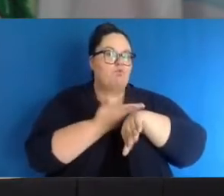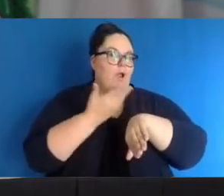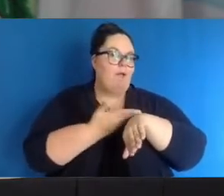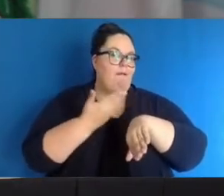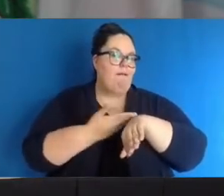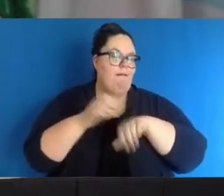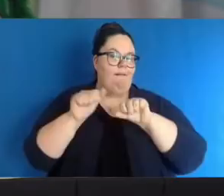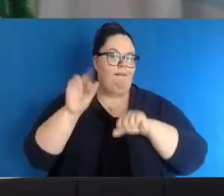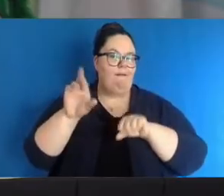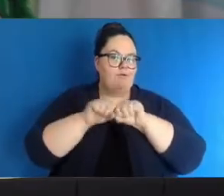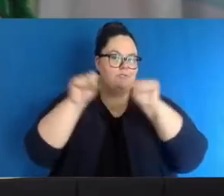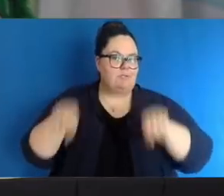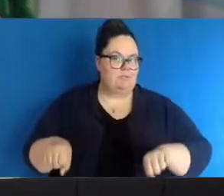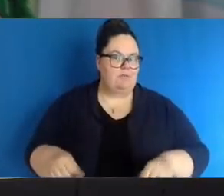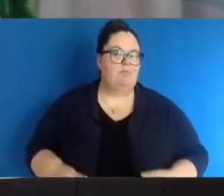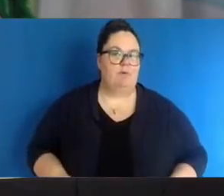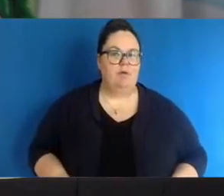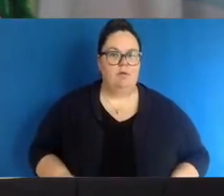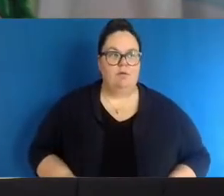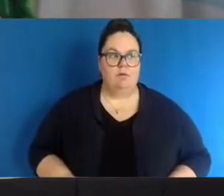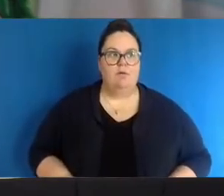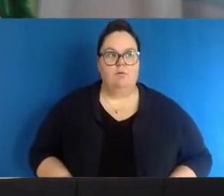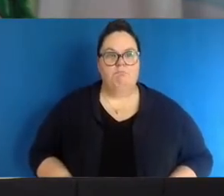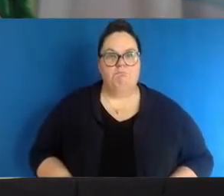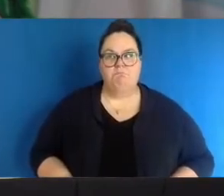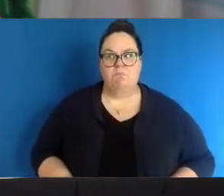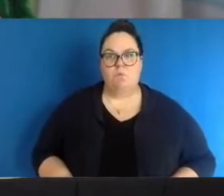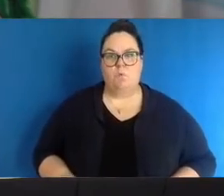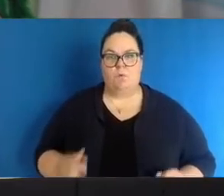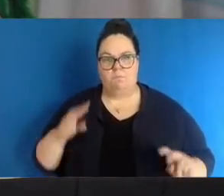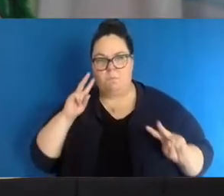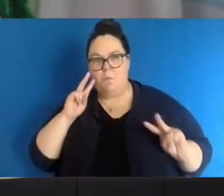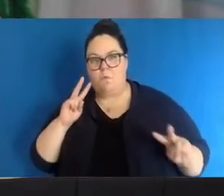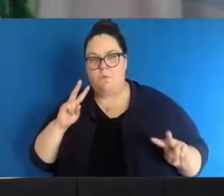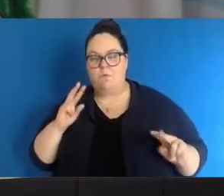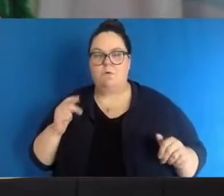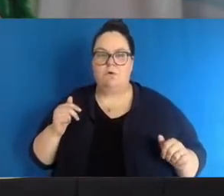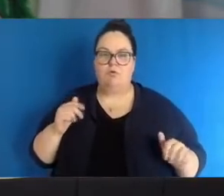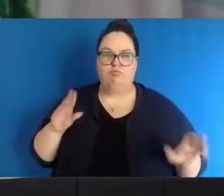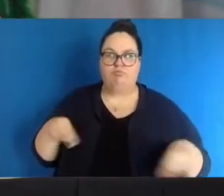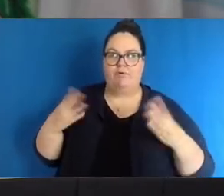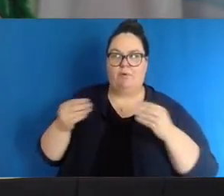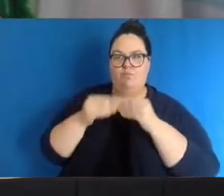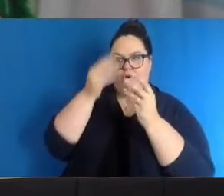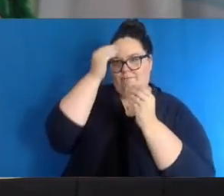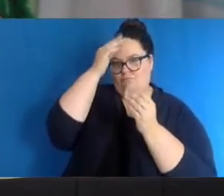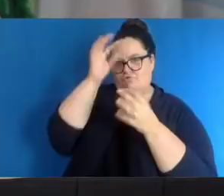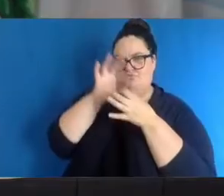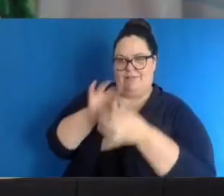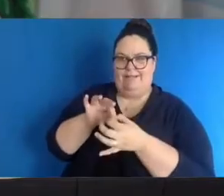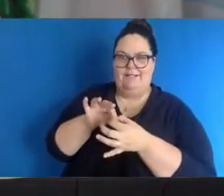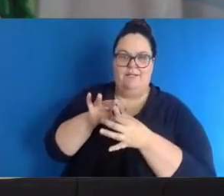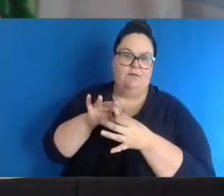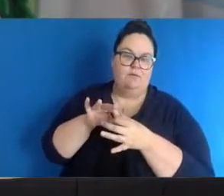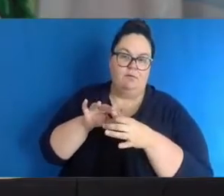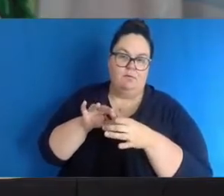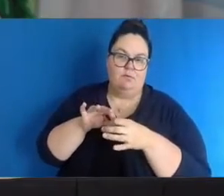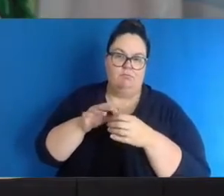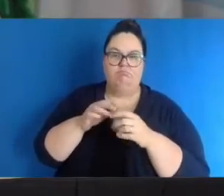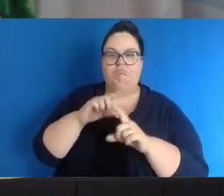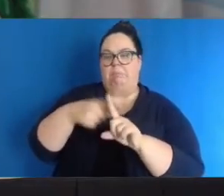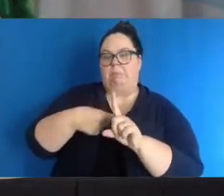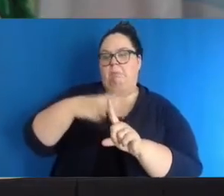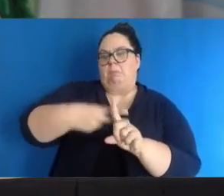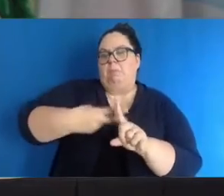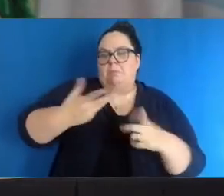ventilation systems. So I'll be certainly looking forward to providing more details around that in the months